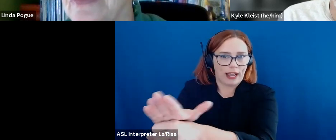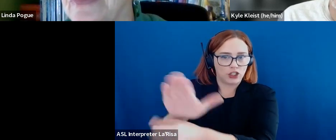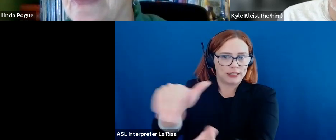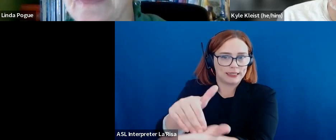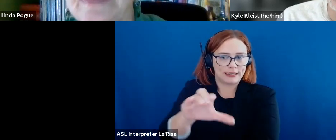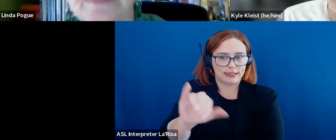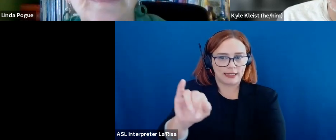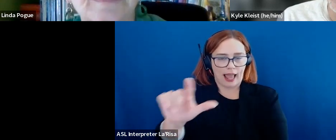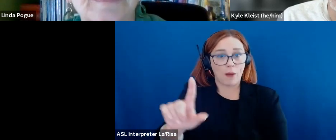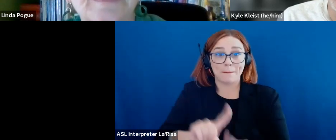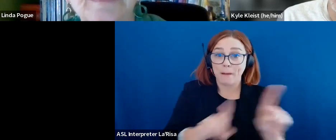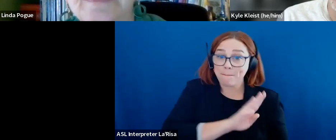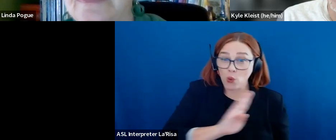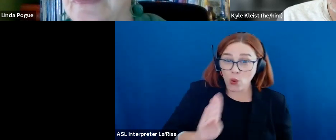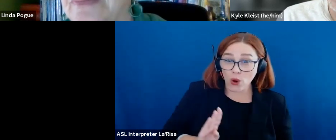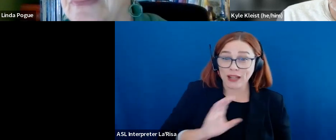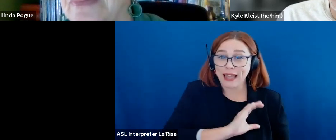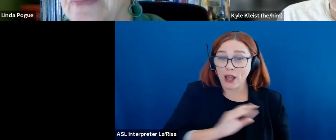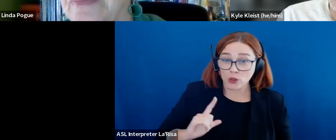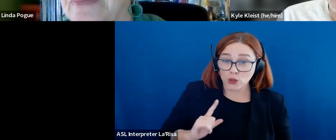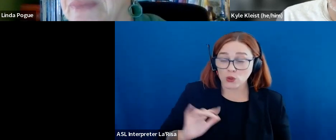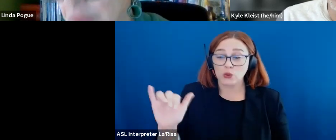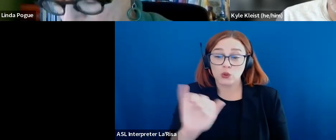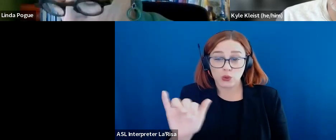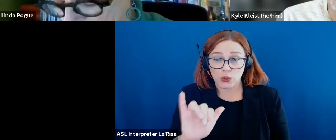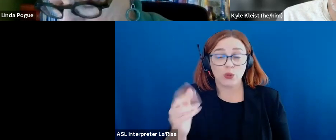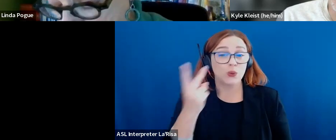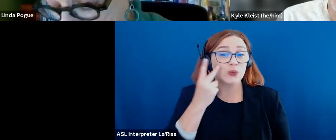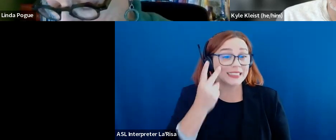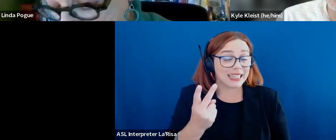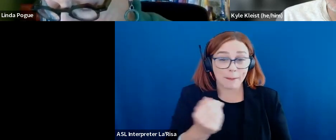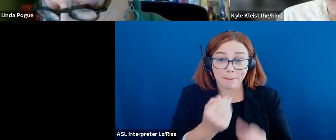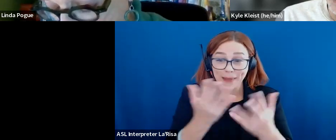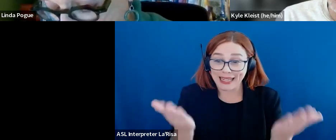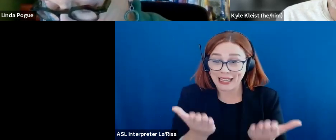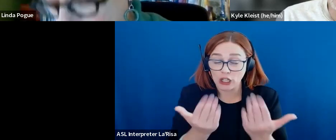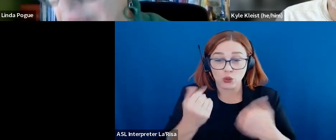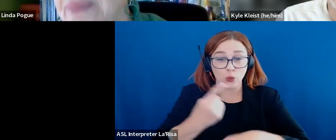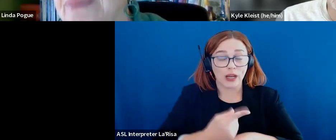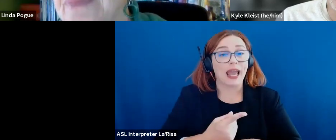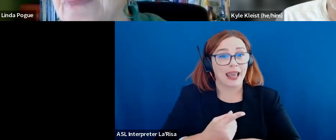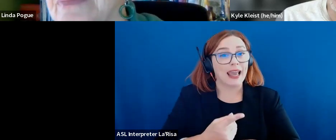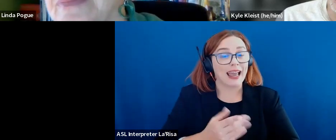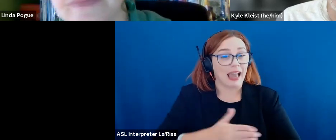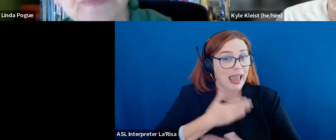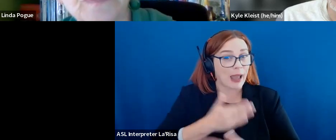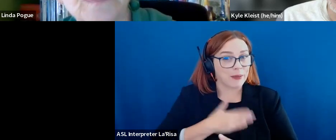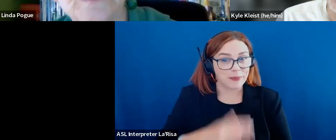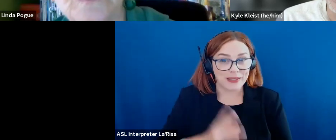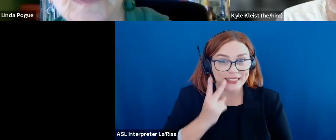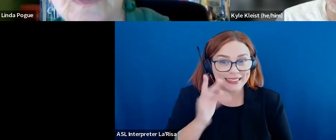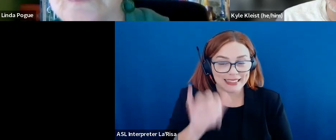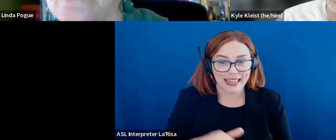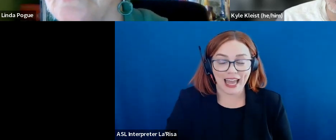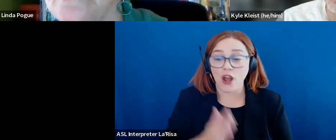glad to see that we had so many that were on today as well. Other thoughts from people, some